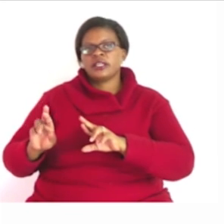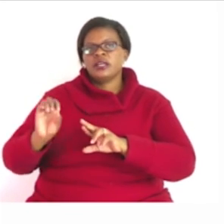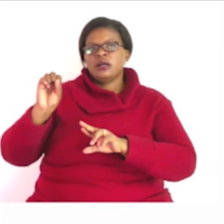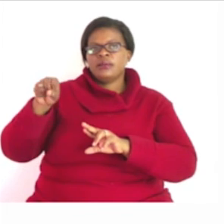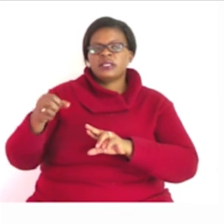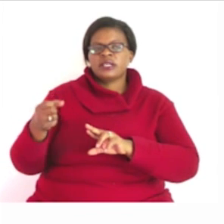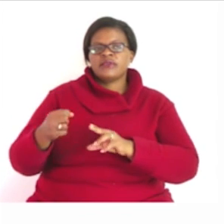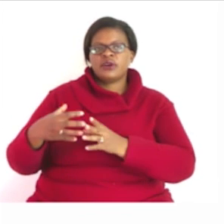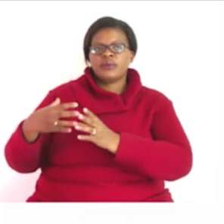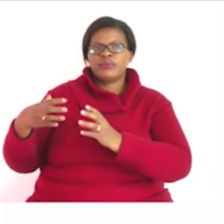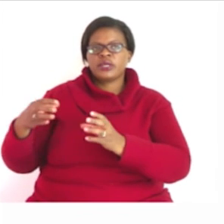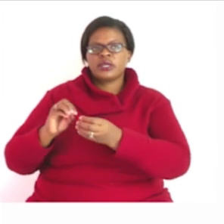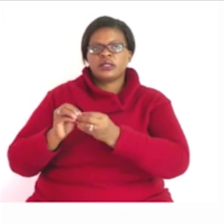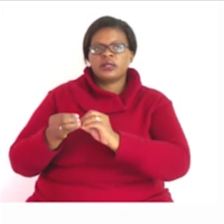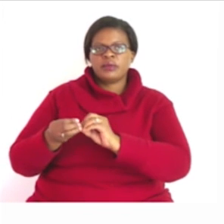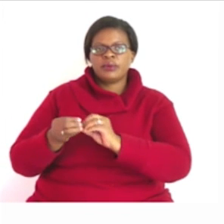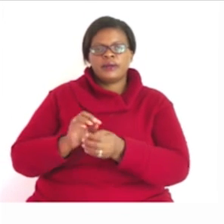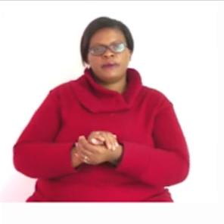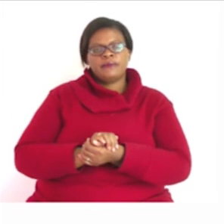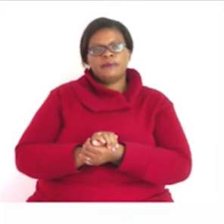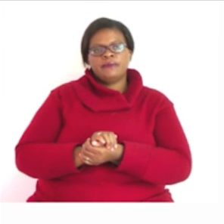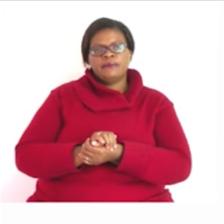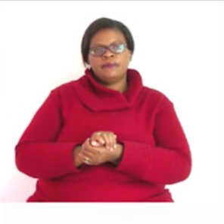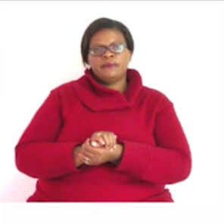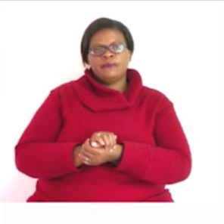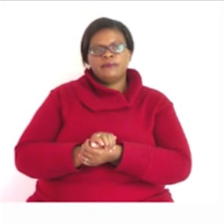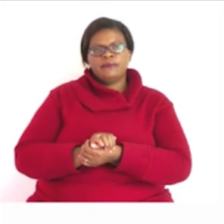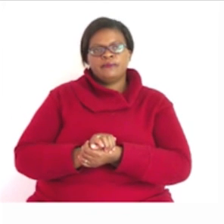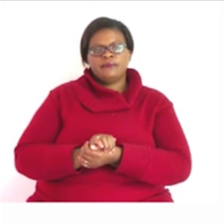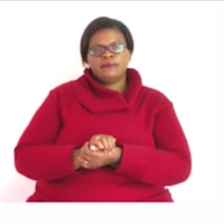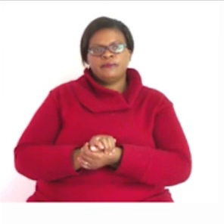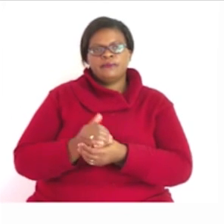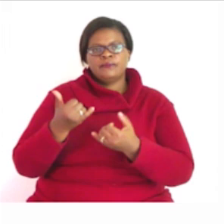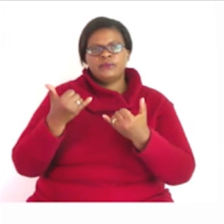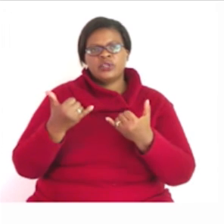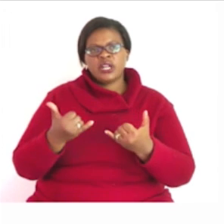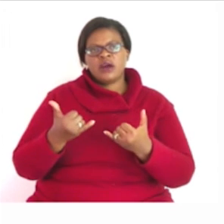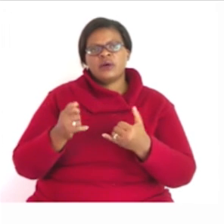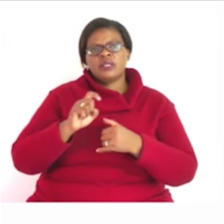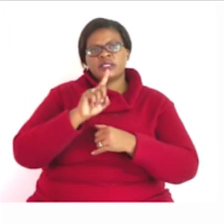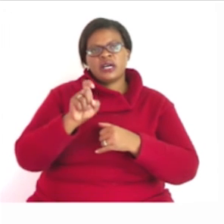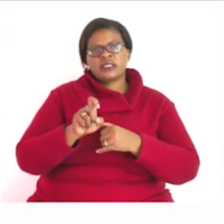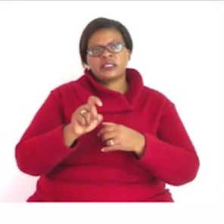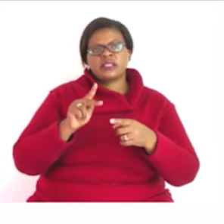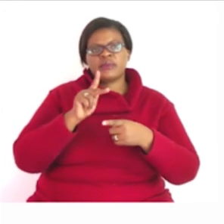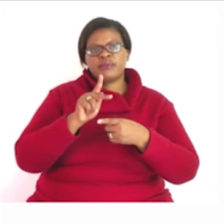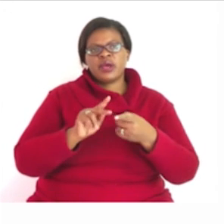bigger number. Okay? In other words, the prime number. Now, the prime number, which